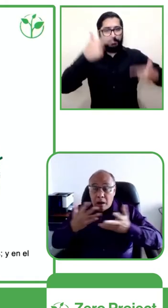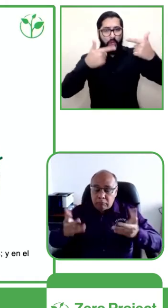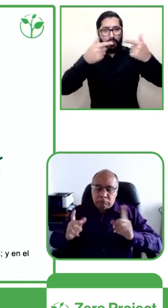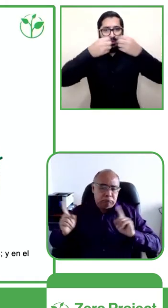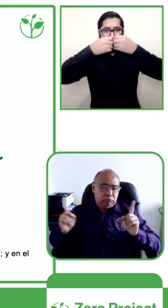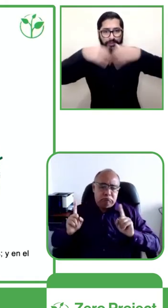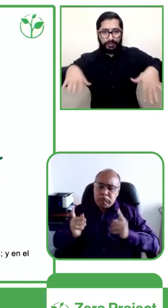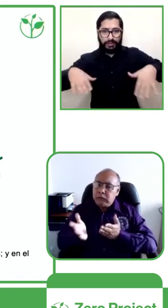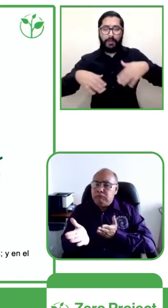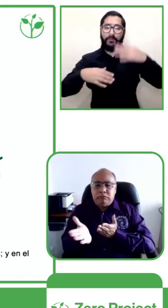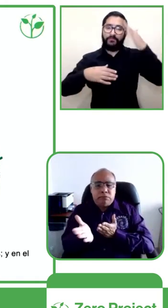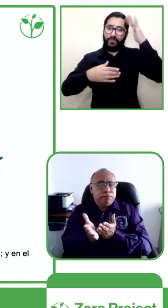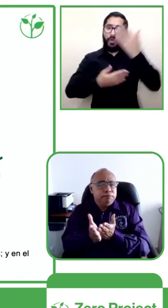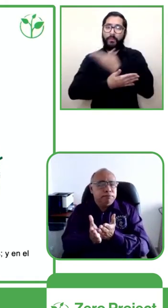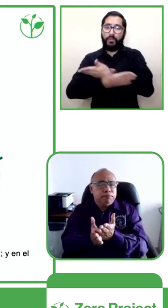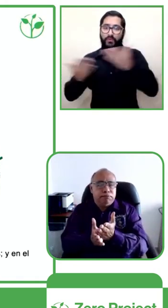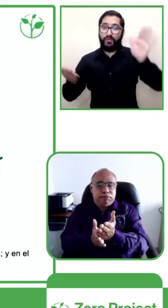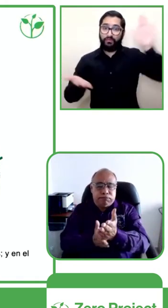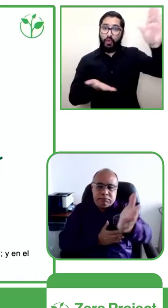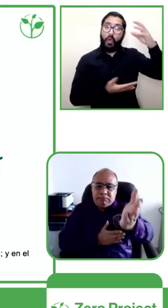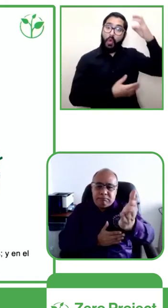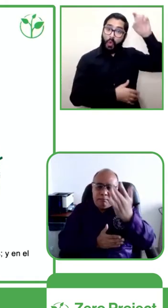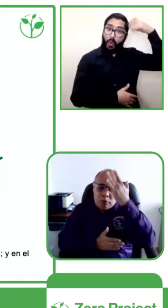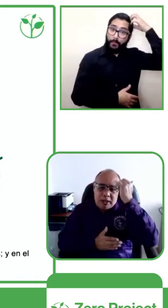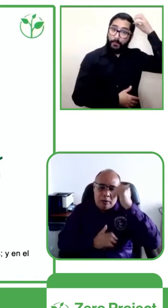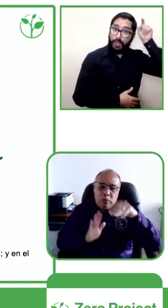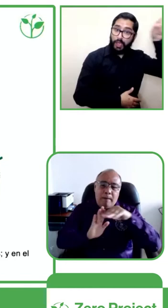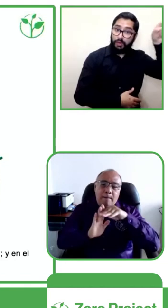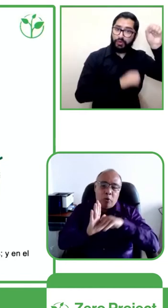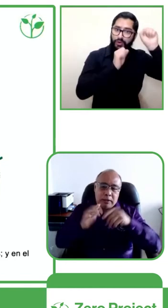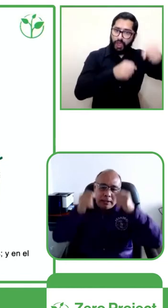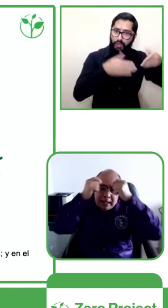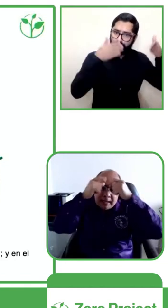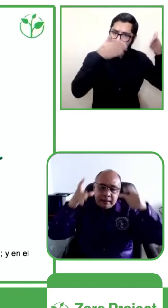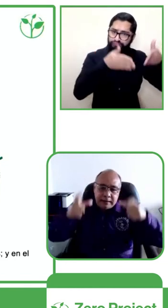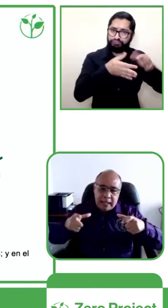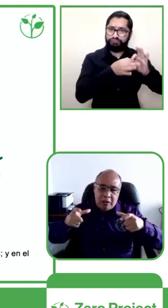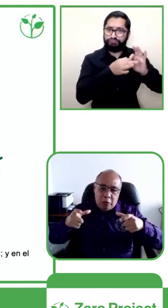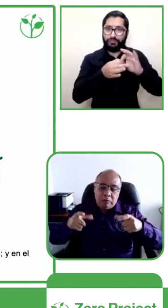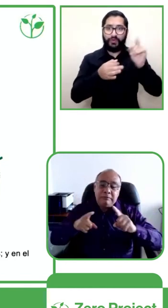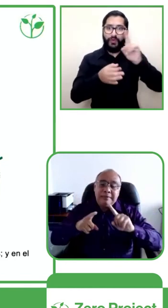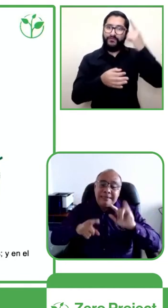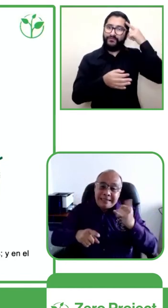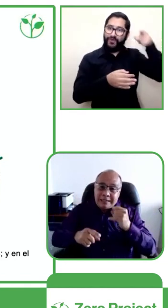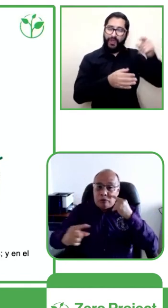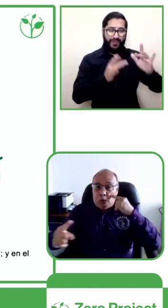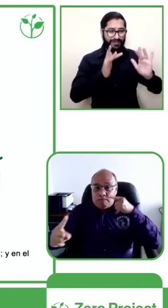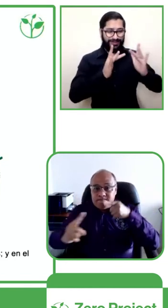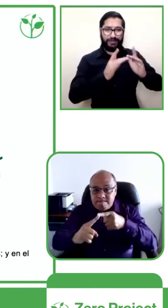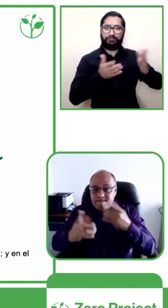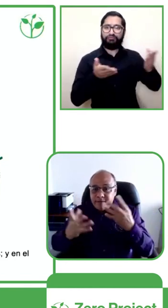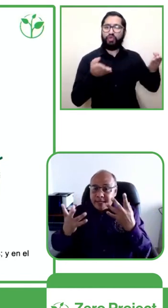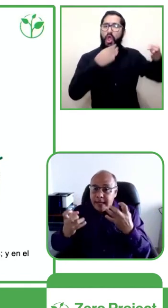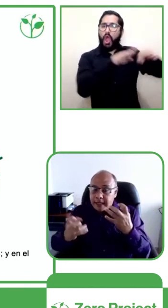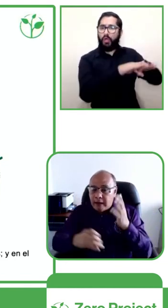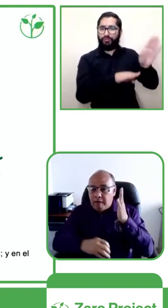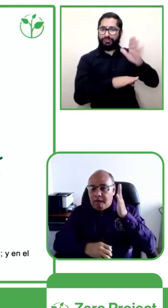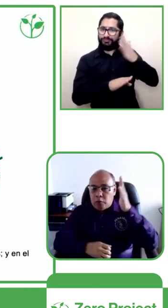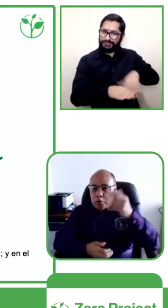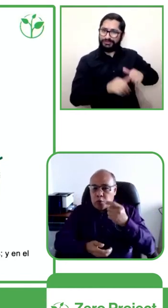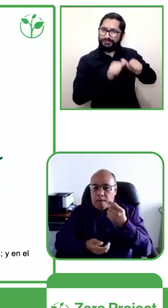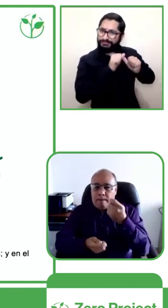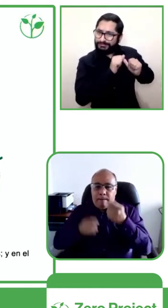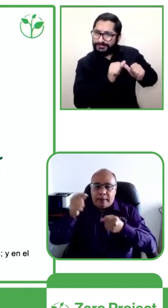the public policies, state public policies. This continues. This won't close. This project is, has already